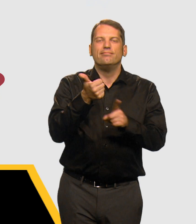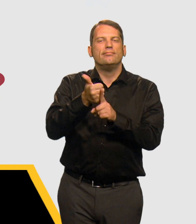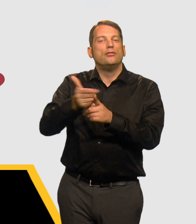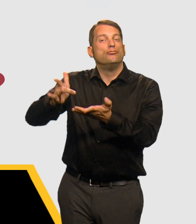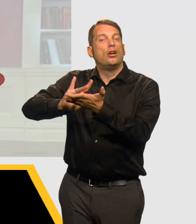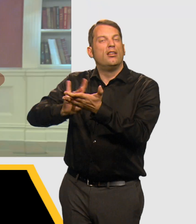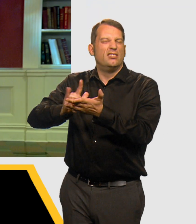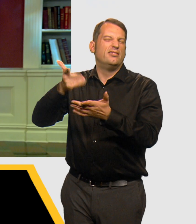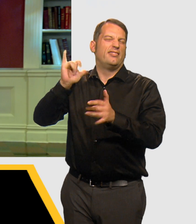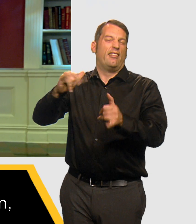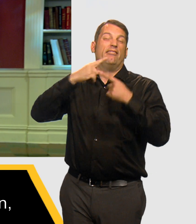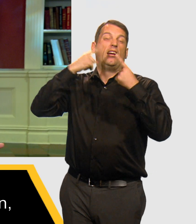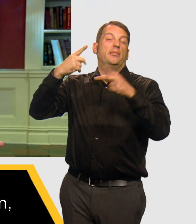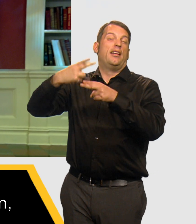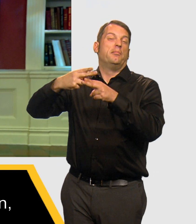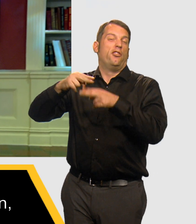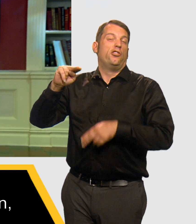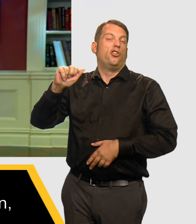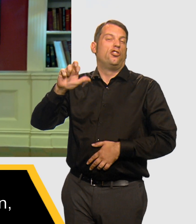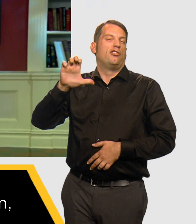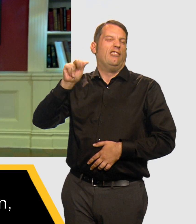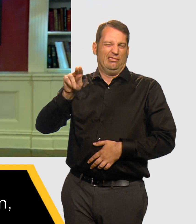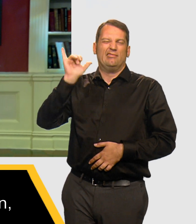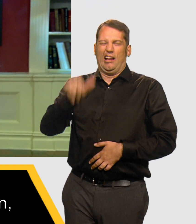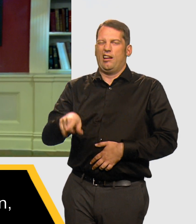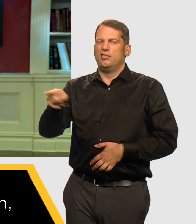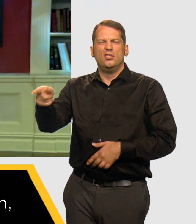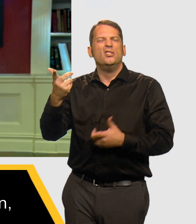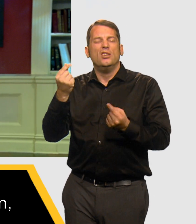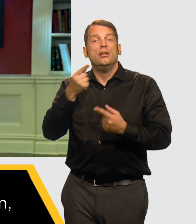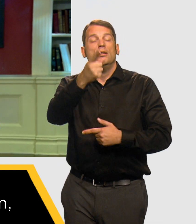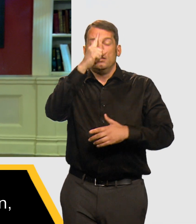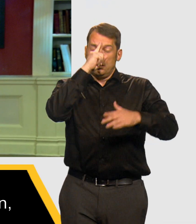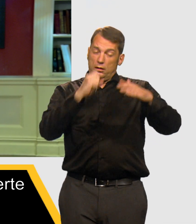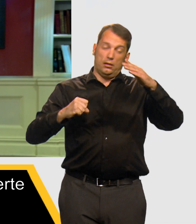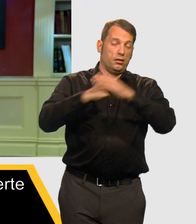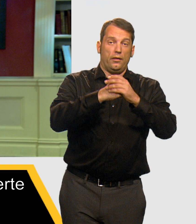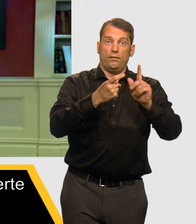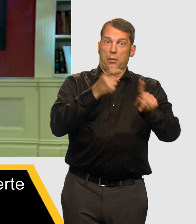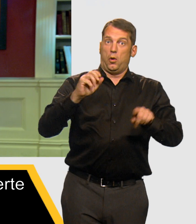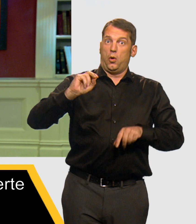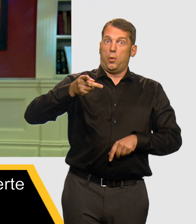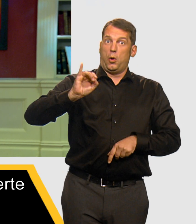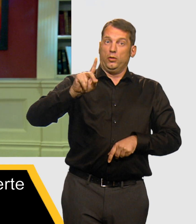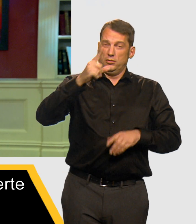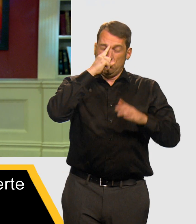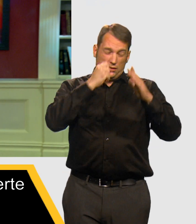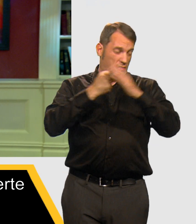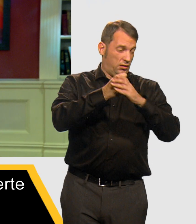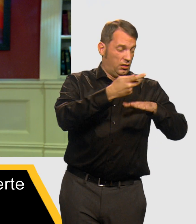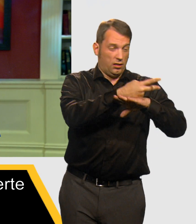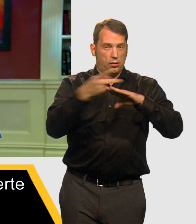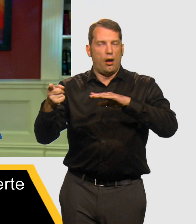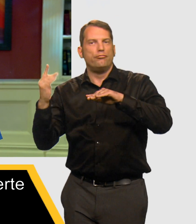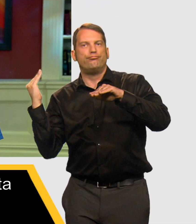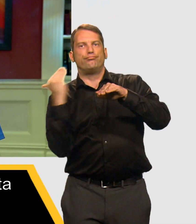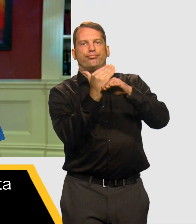What is naloxone? Naloxone, also known by the name brand Narcan, is a drug that reverses an opioid